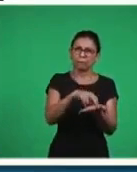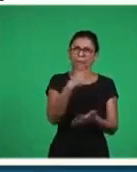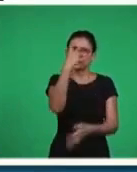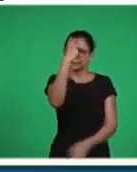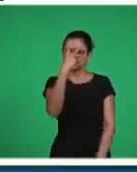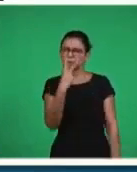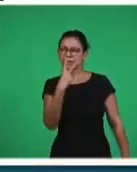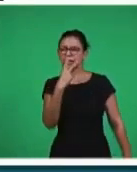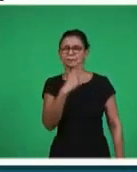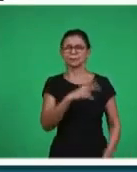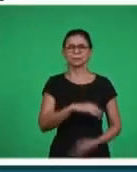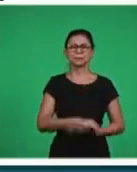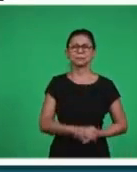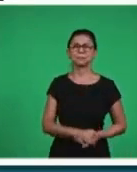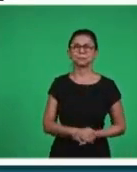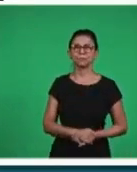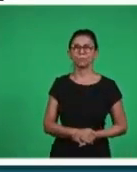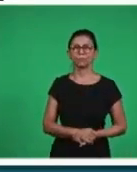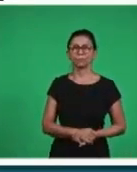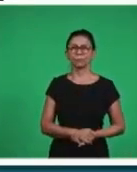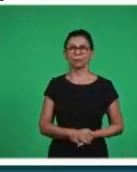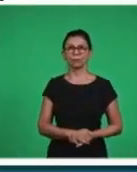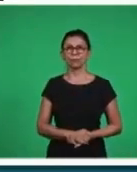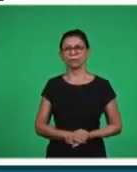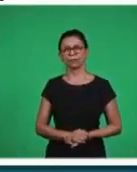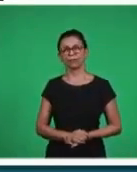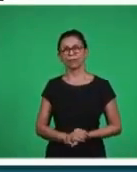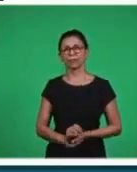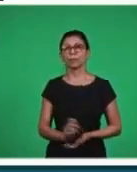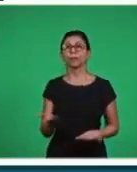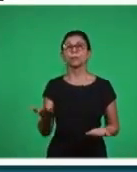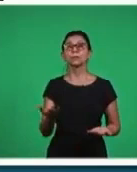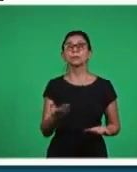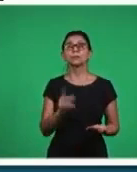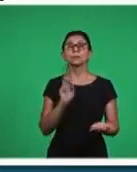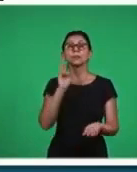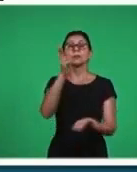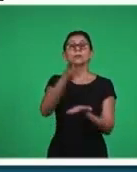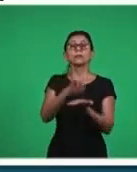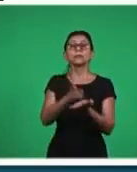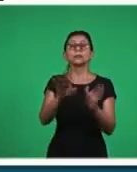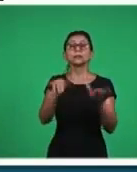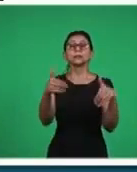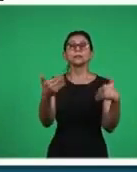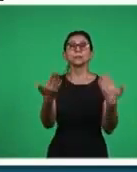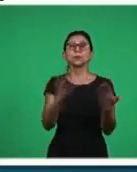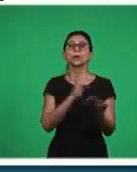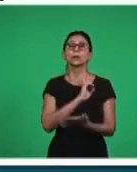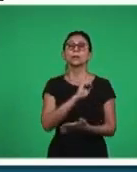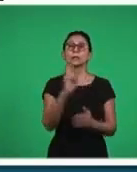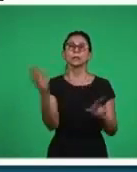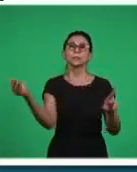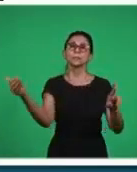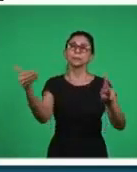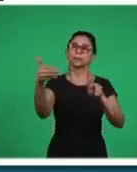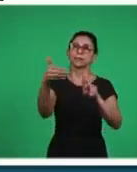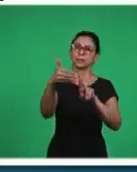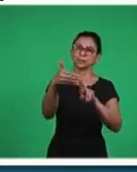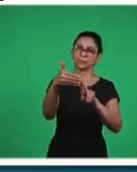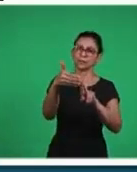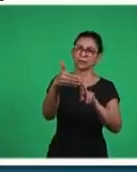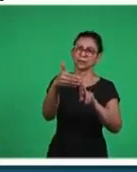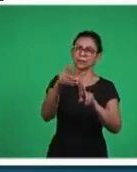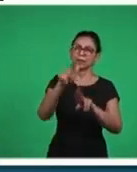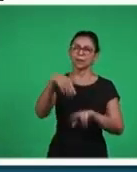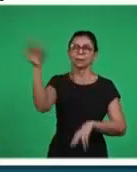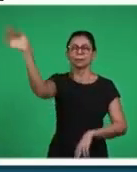and the maimed and the lame and the blind. So this is the Holy Spirit, which is a service by